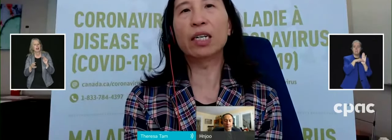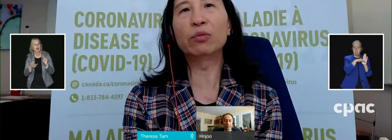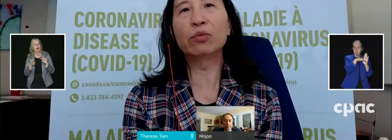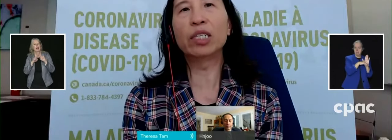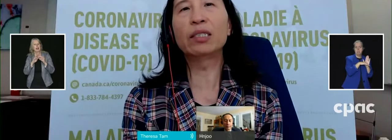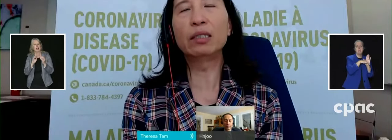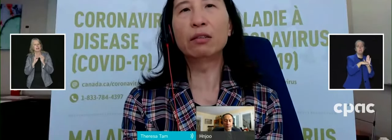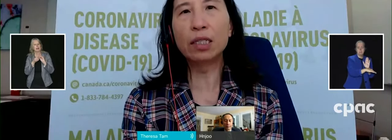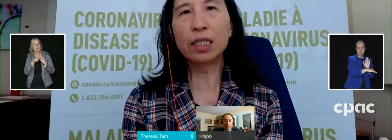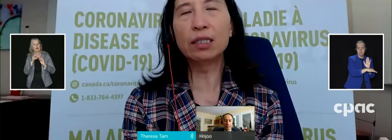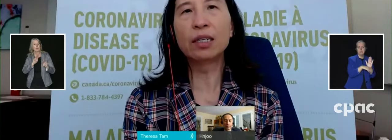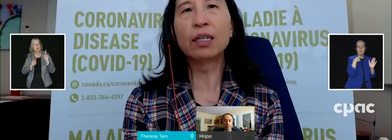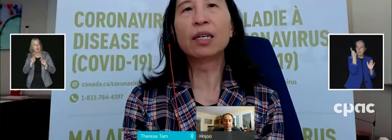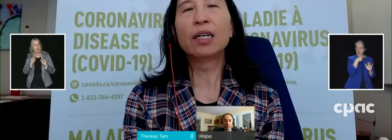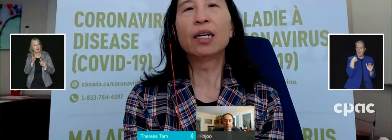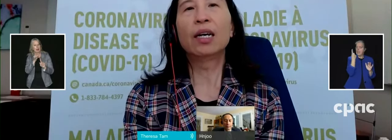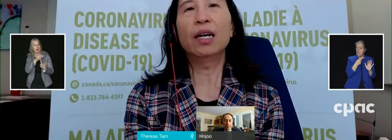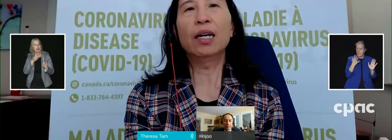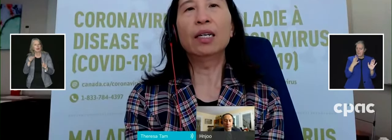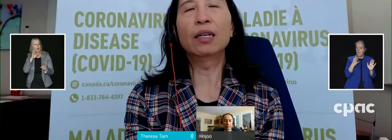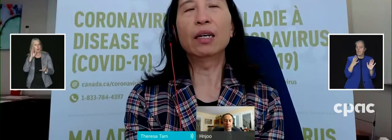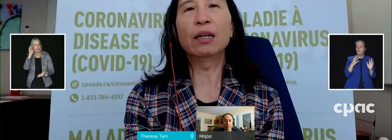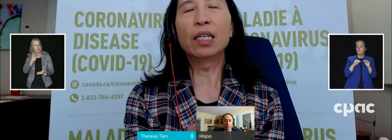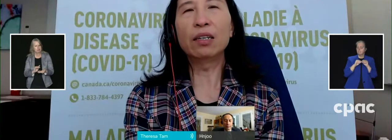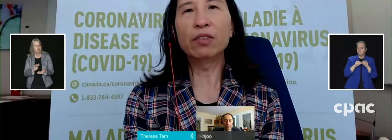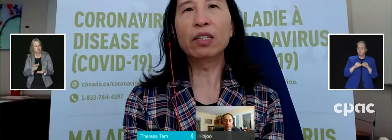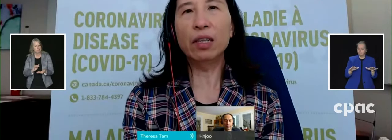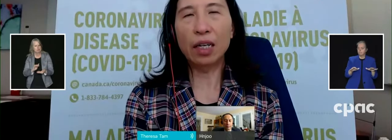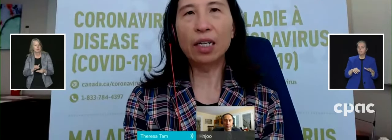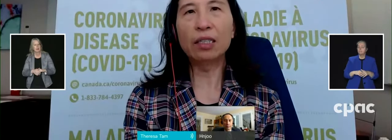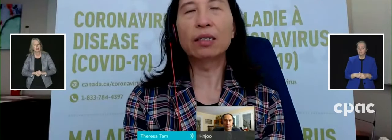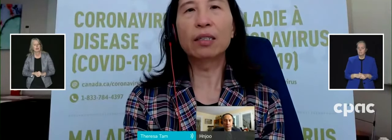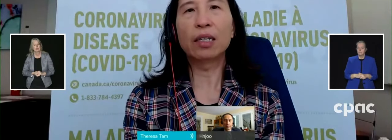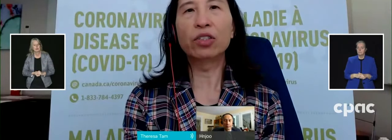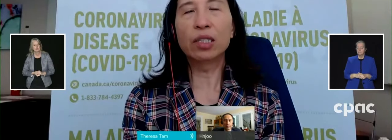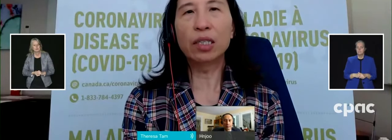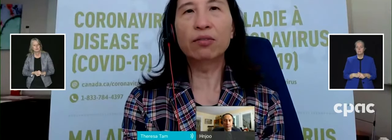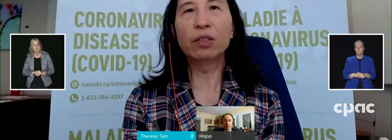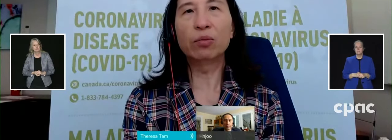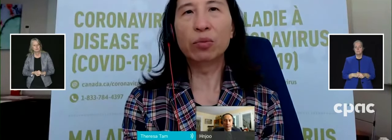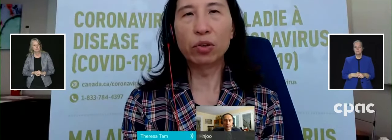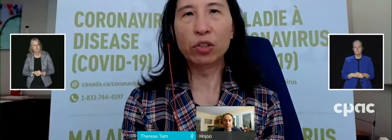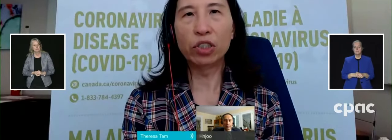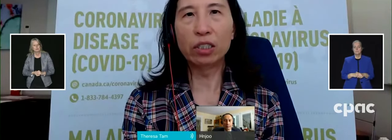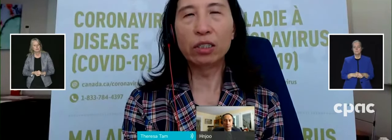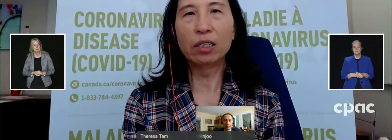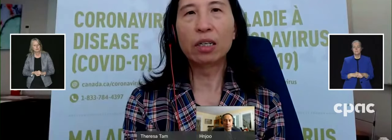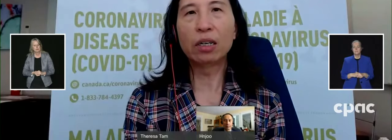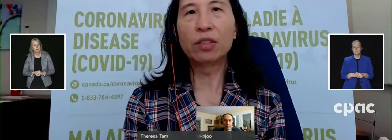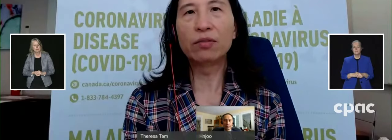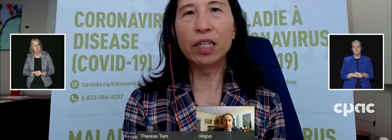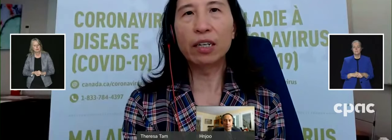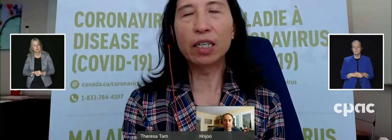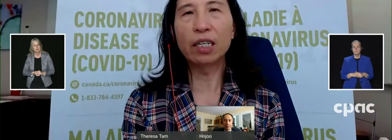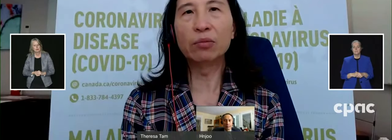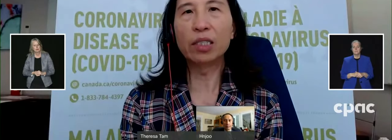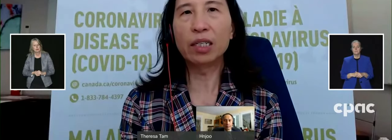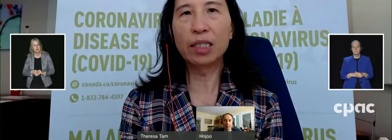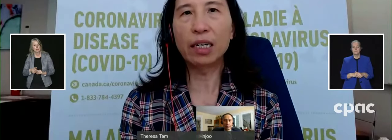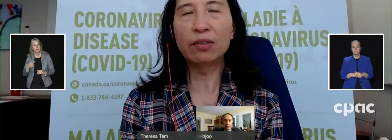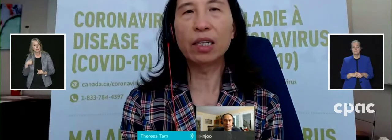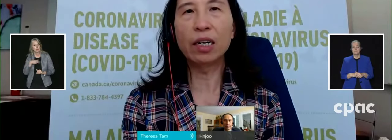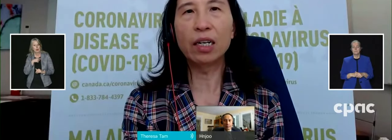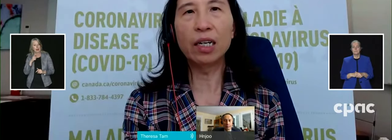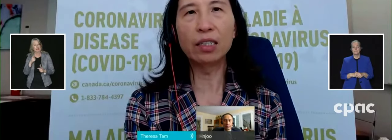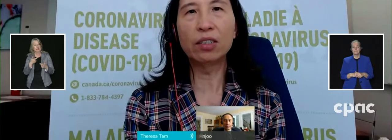to those outbreaks decrease. And given that such a significant proportion of severe outcomes